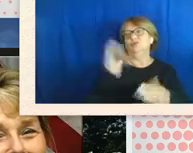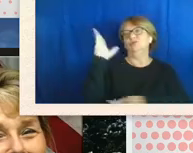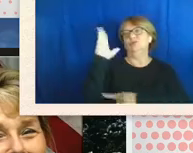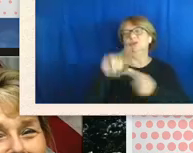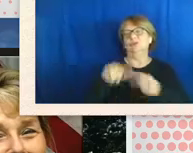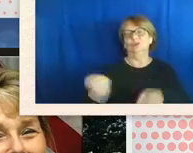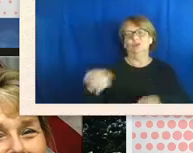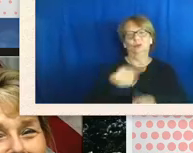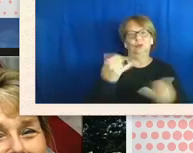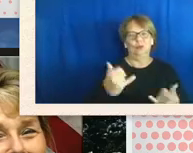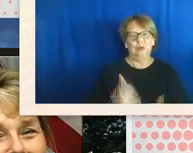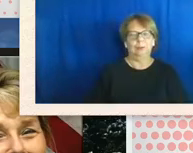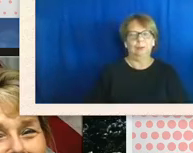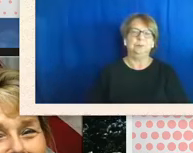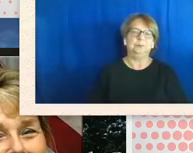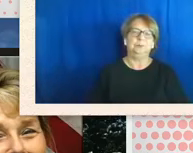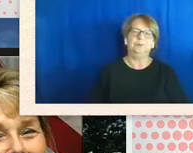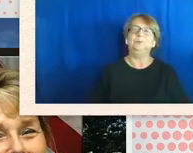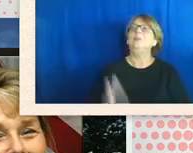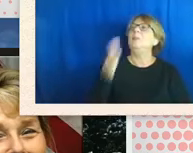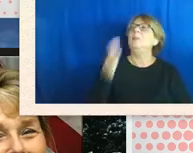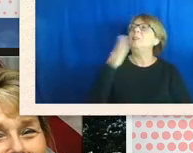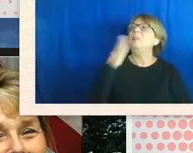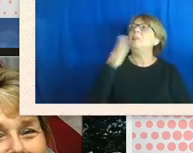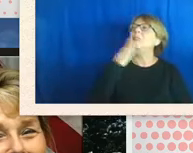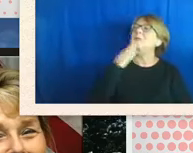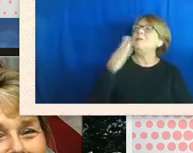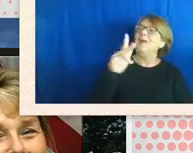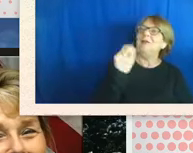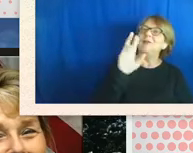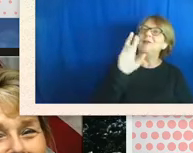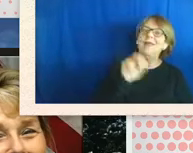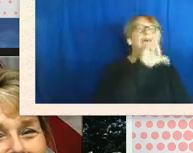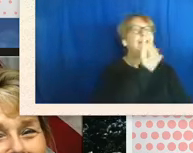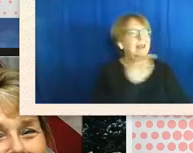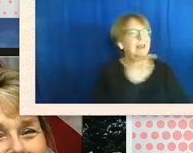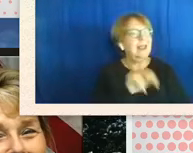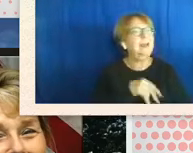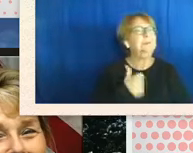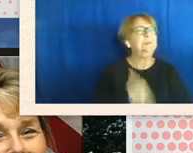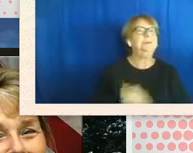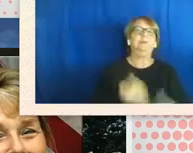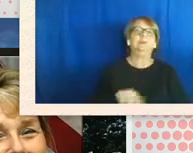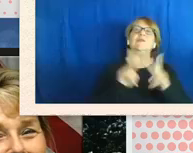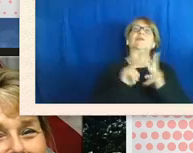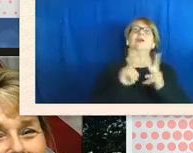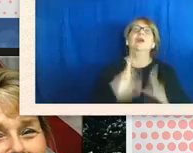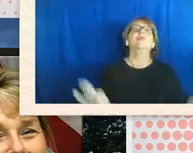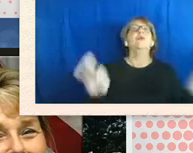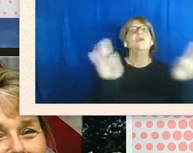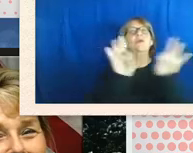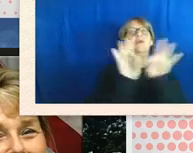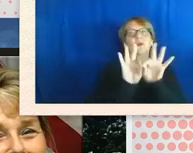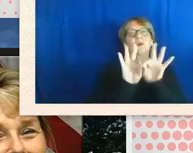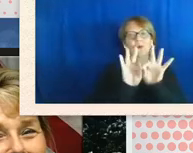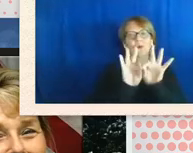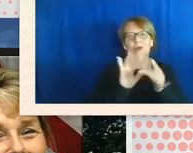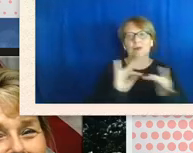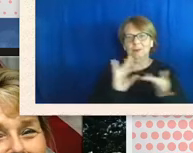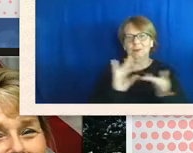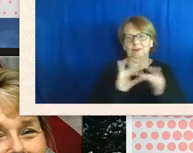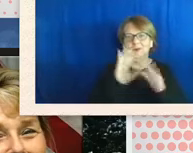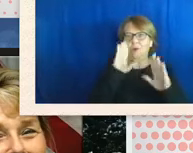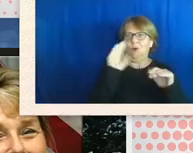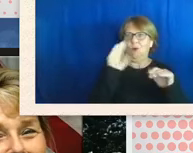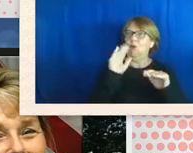Thank you, Karen and Lynn. Very, very important message, and I hope all of you have